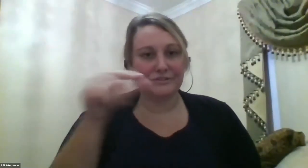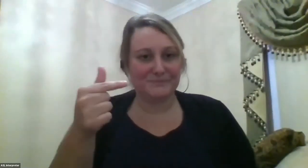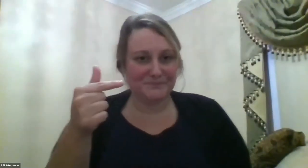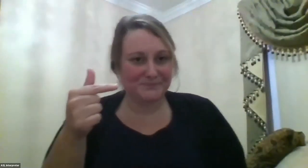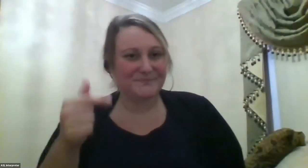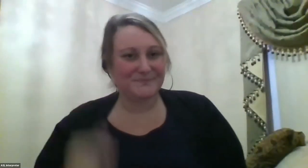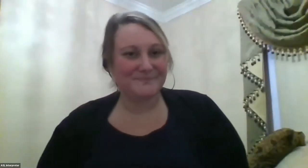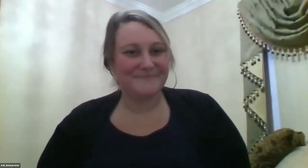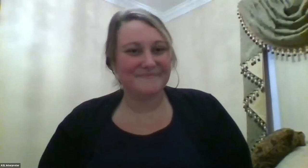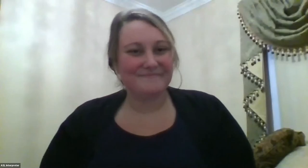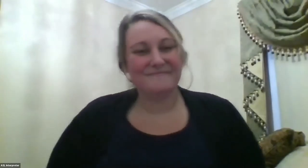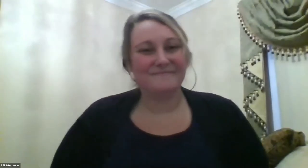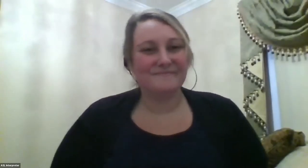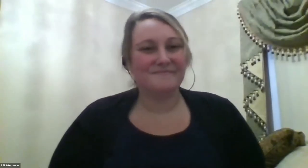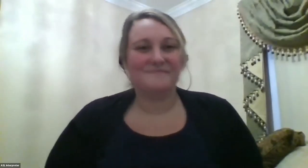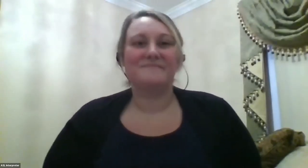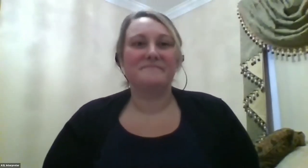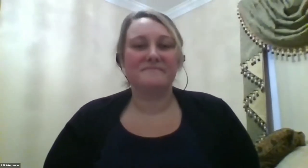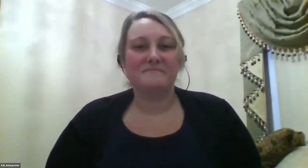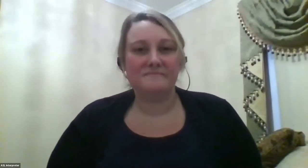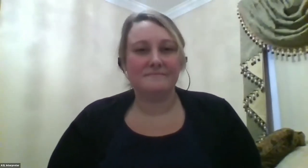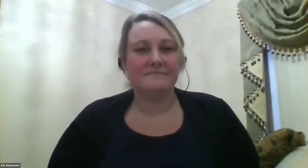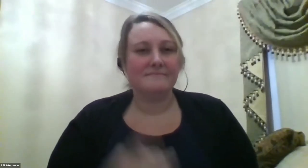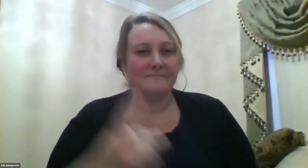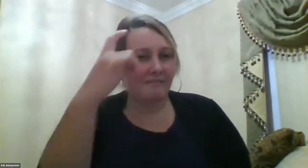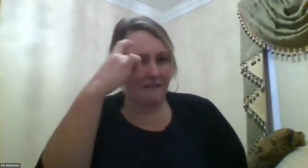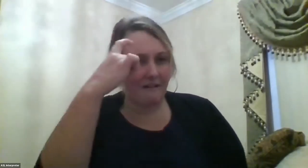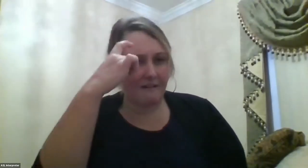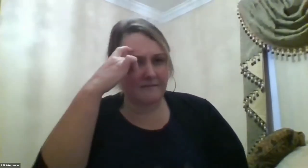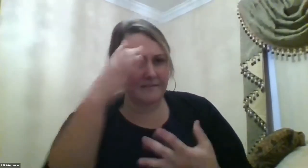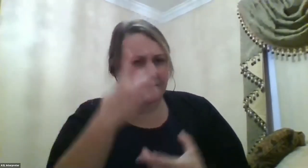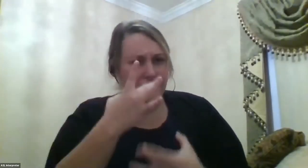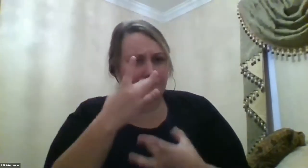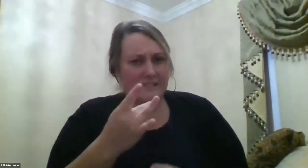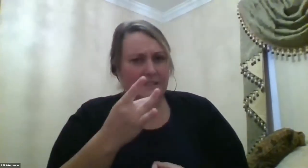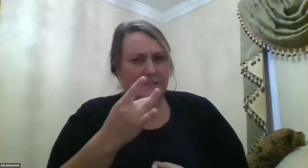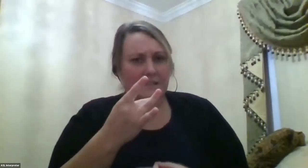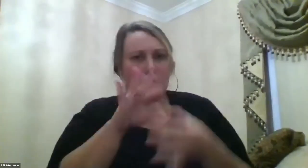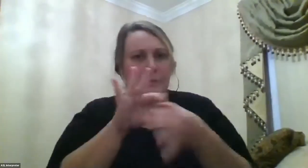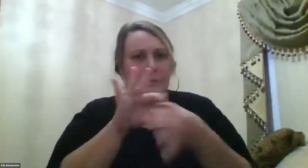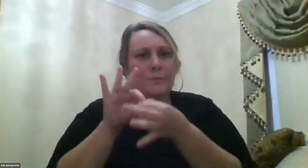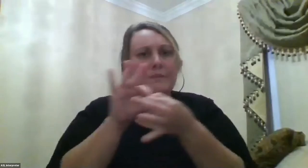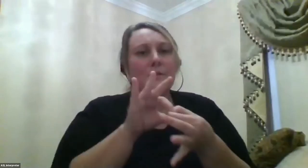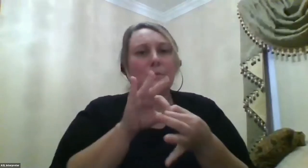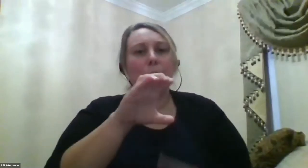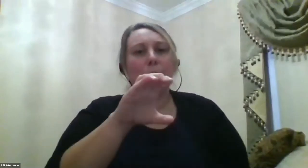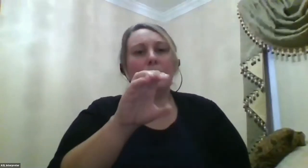there's something very interesting, which a lot of people talk about in terms of comic, but something about how the,